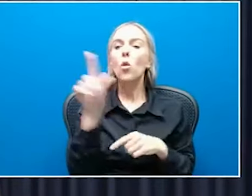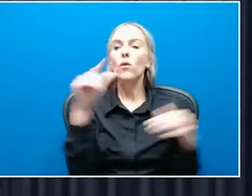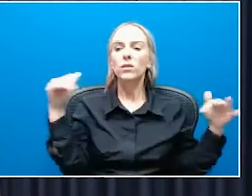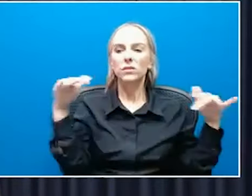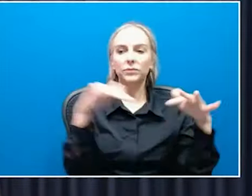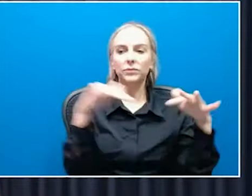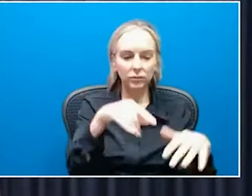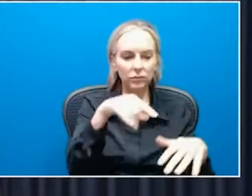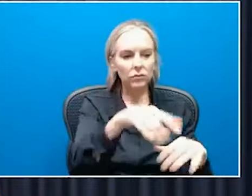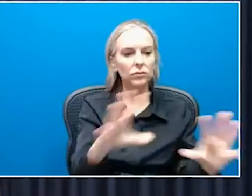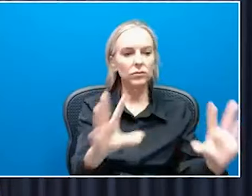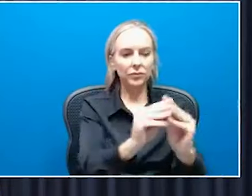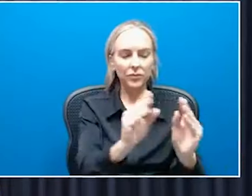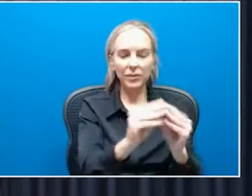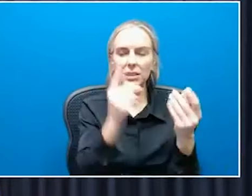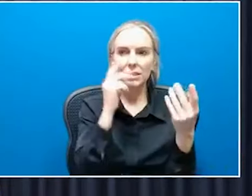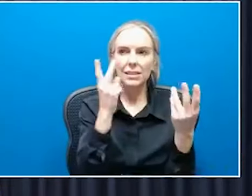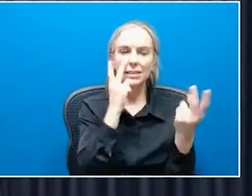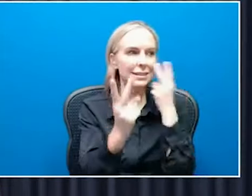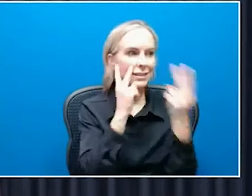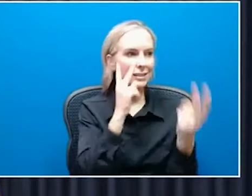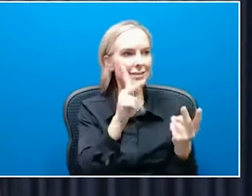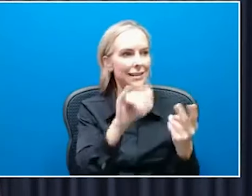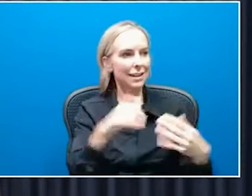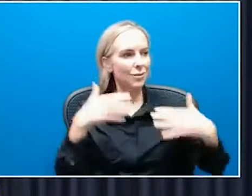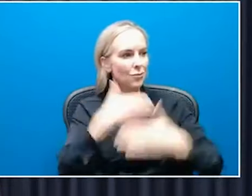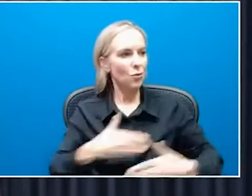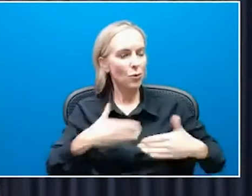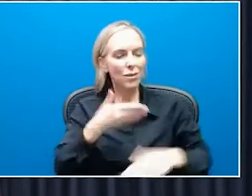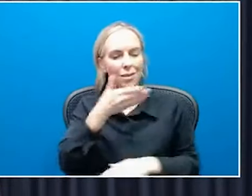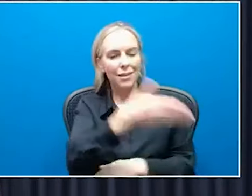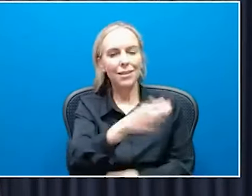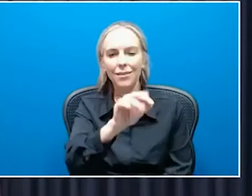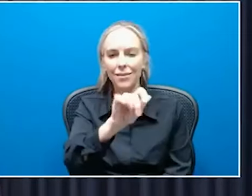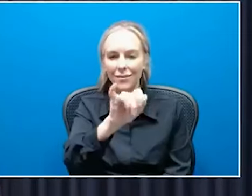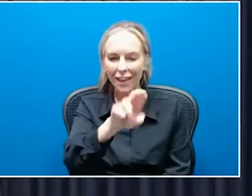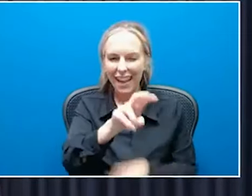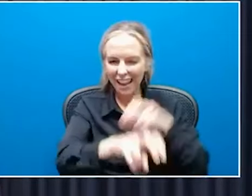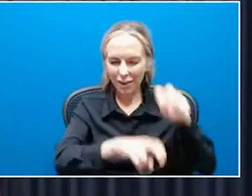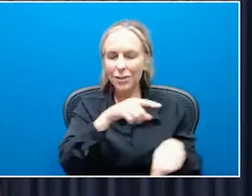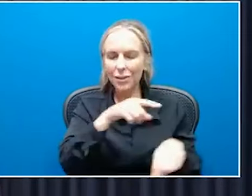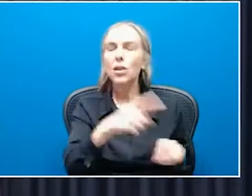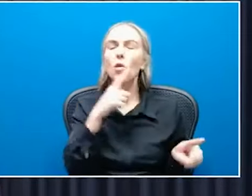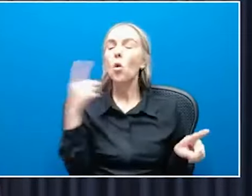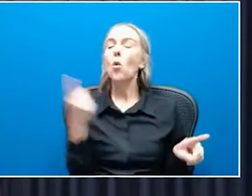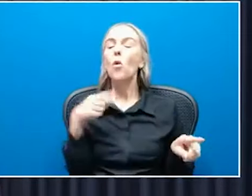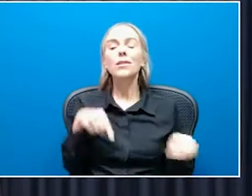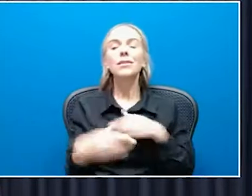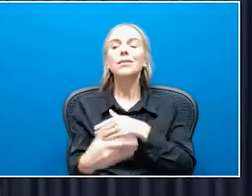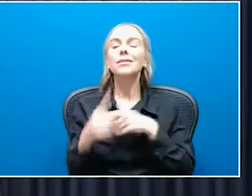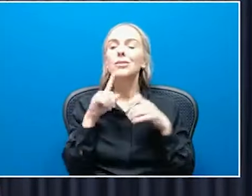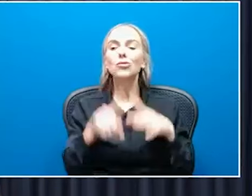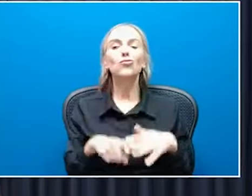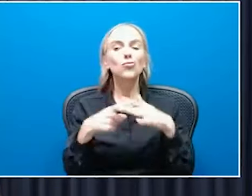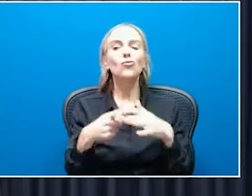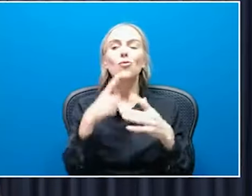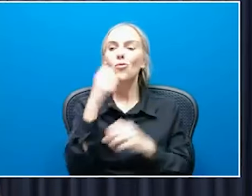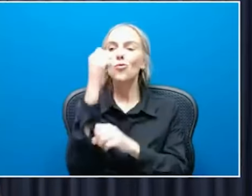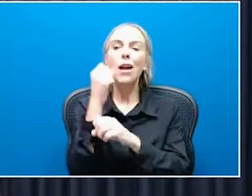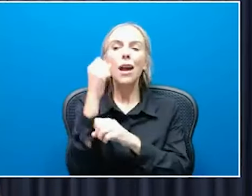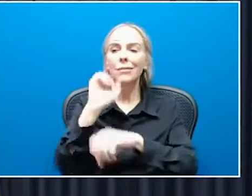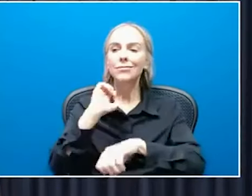much of Kentucky enjoying that fair. We're going to start today how we always start, with our record-setting